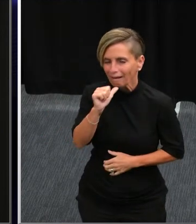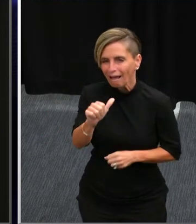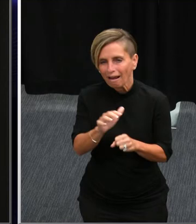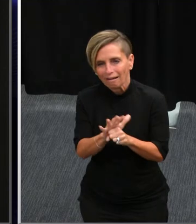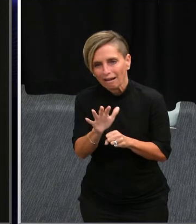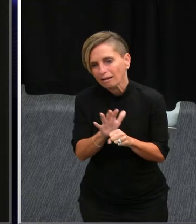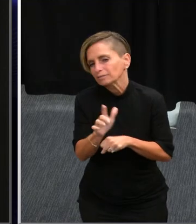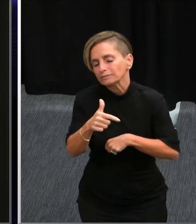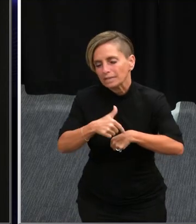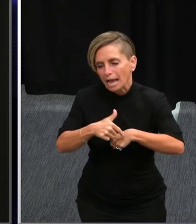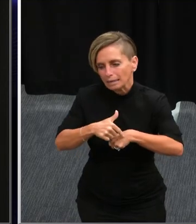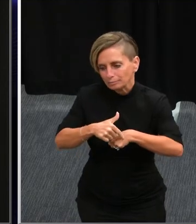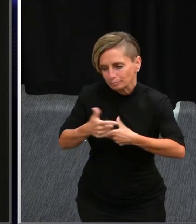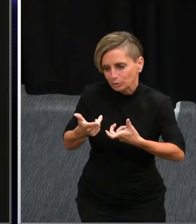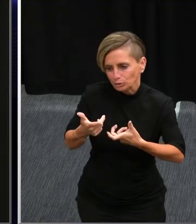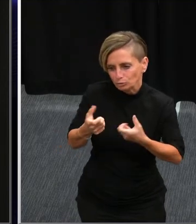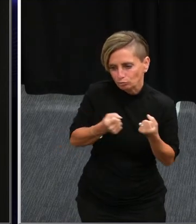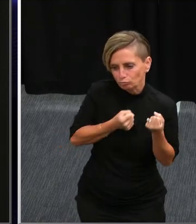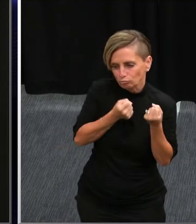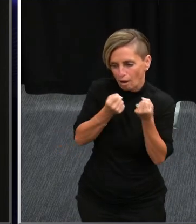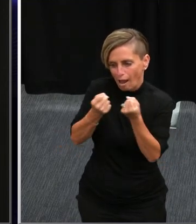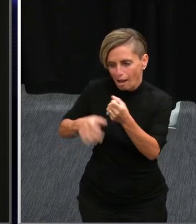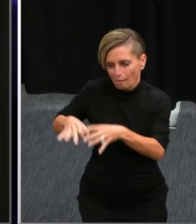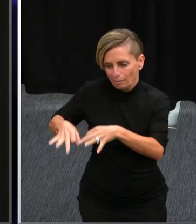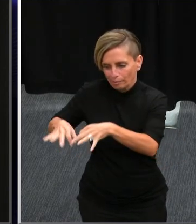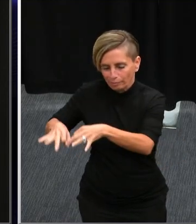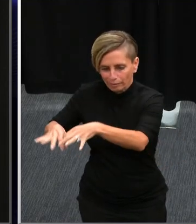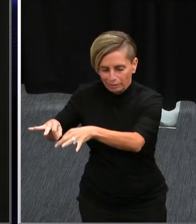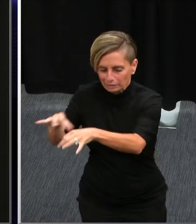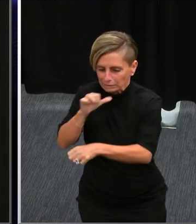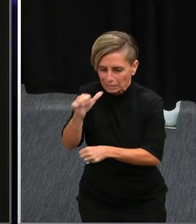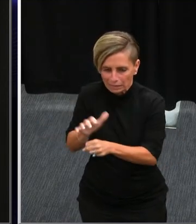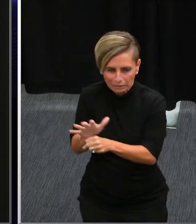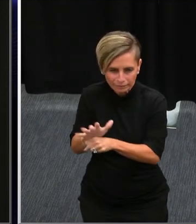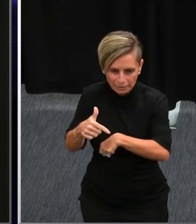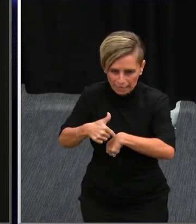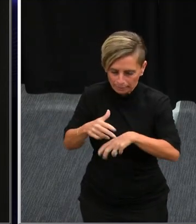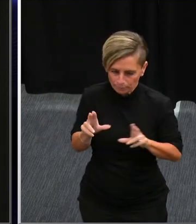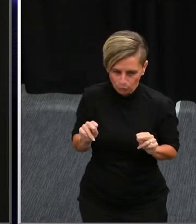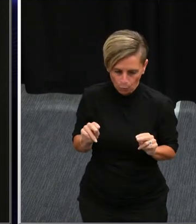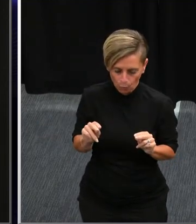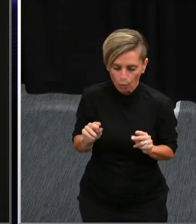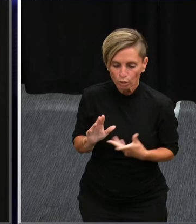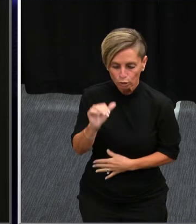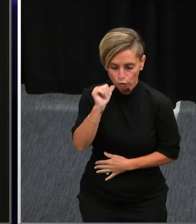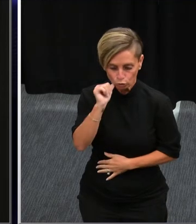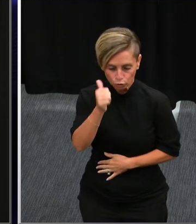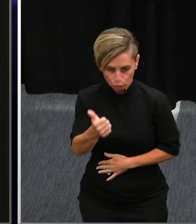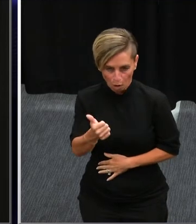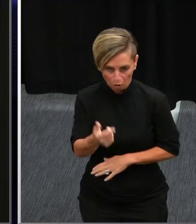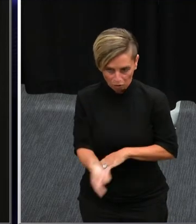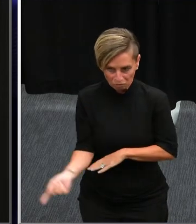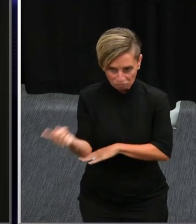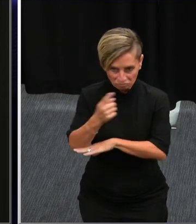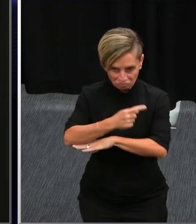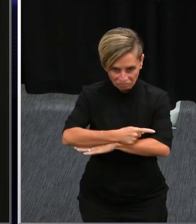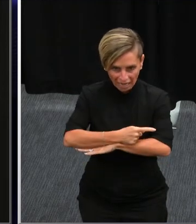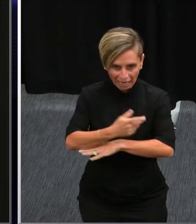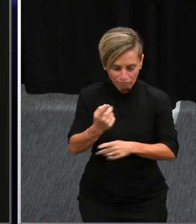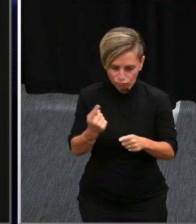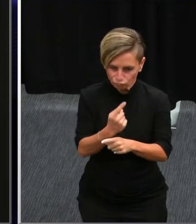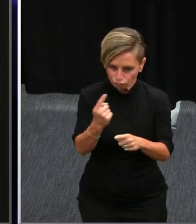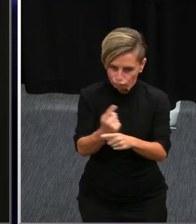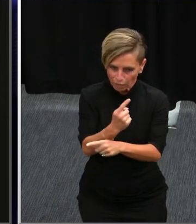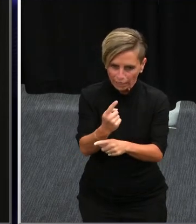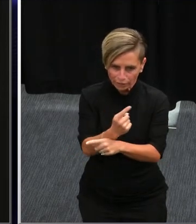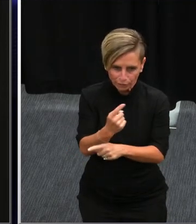up before this storm event happens. We will have regular trash service tomorrow through the day, as we would normally do on Saturday,